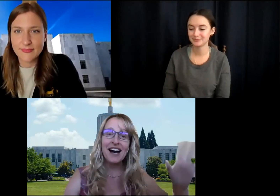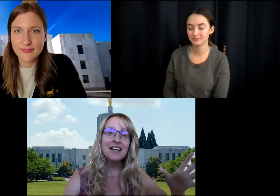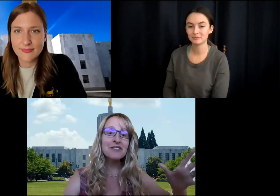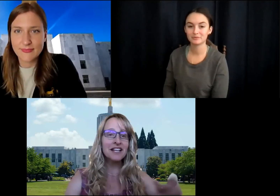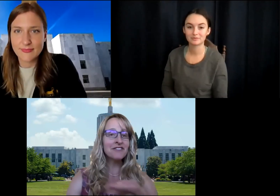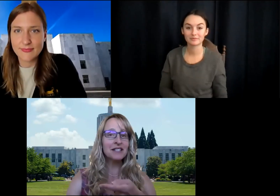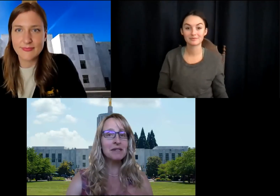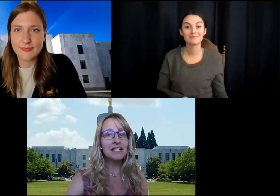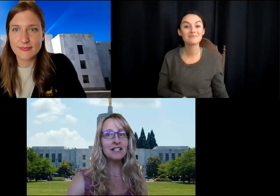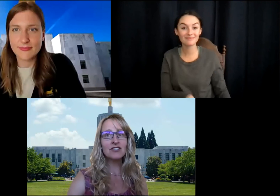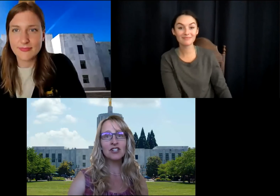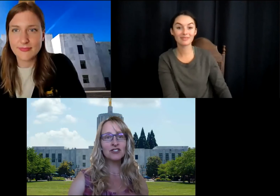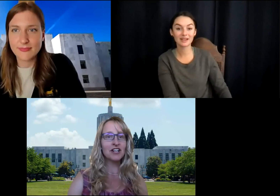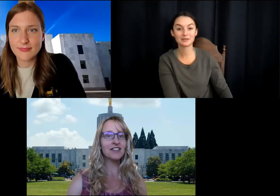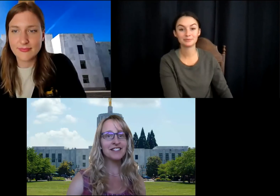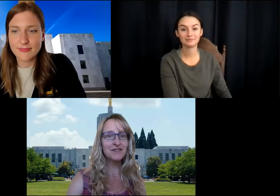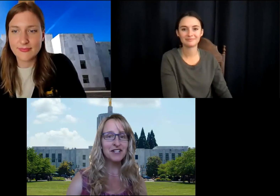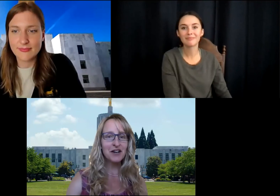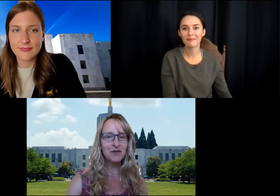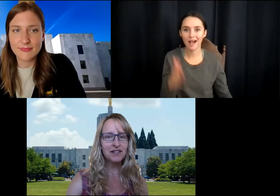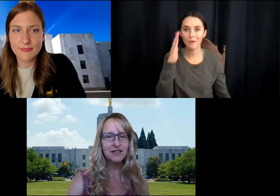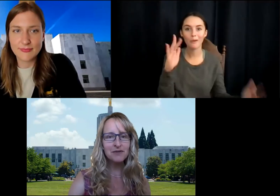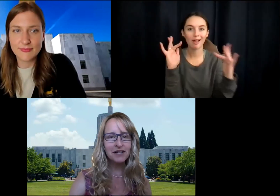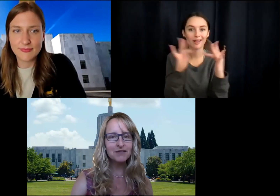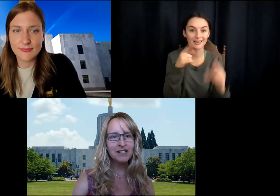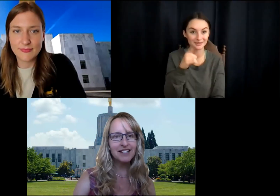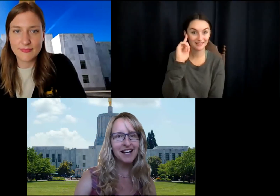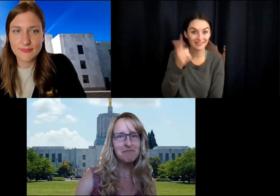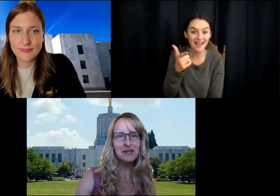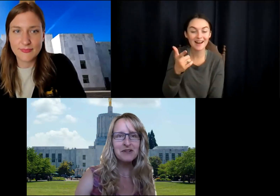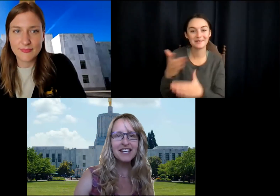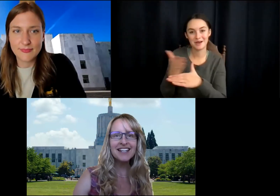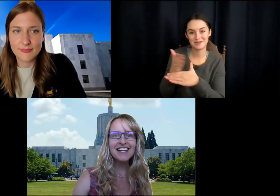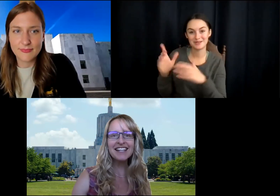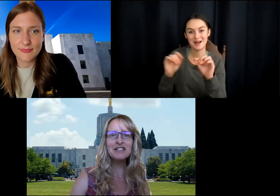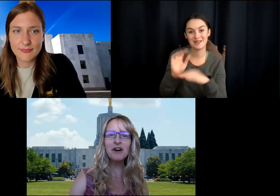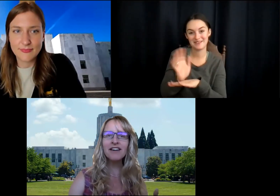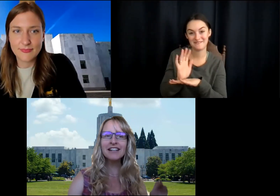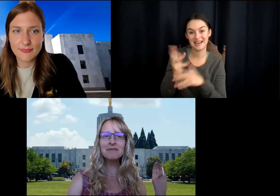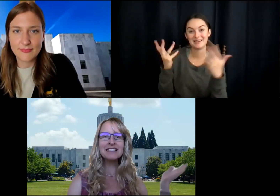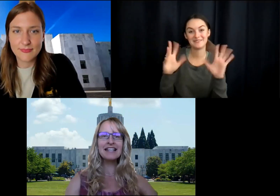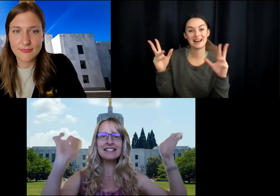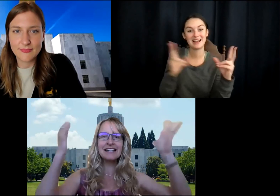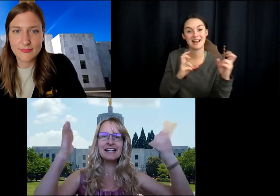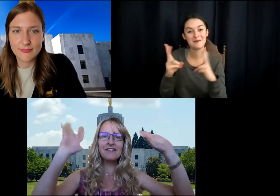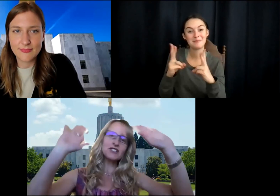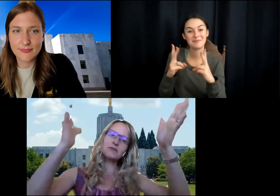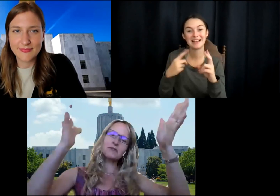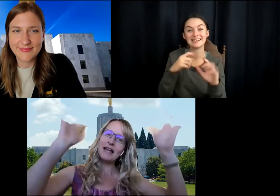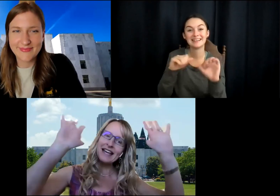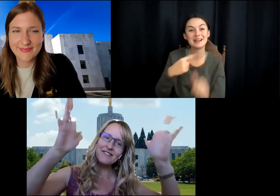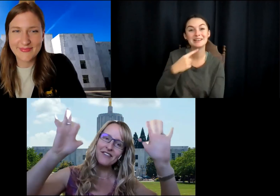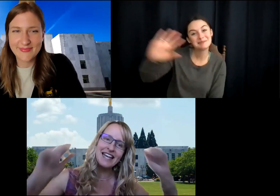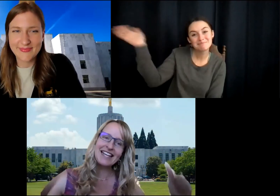Thank you. I will definitely be in touch, and I'll share this video with you once we get it uploaded. Can you all give Miss Leslie a